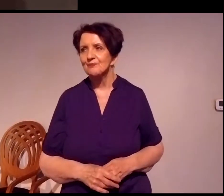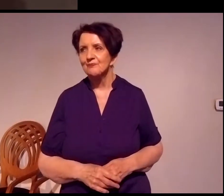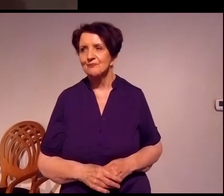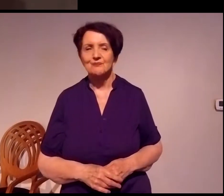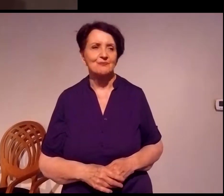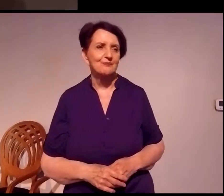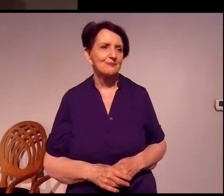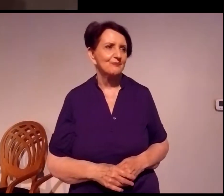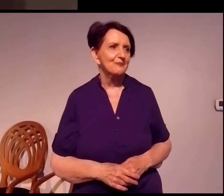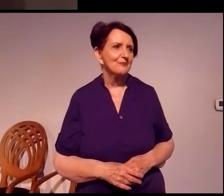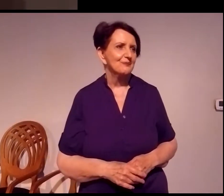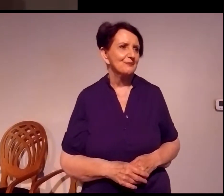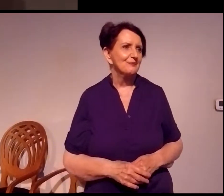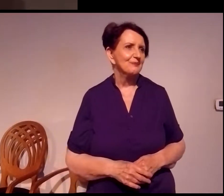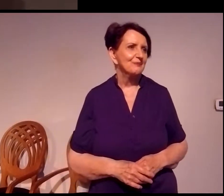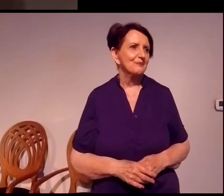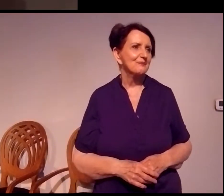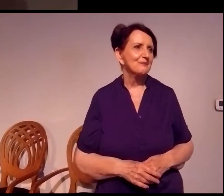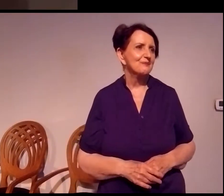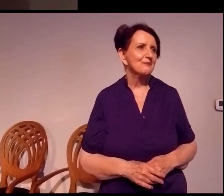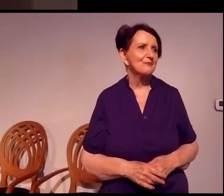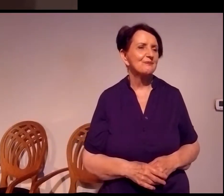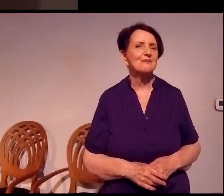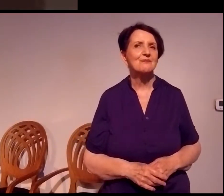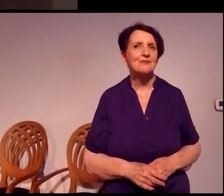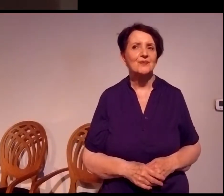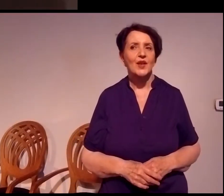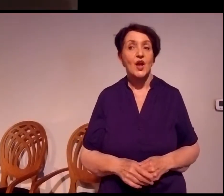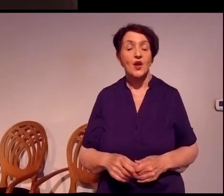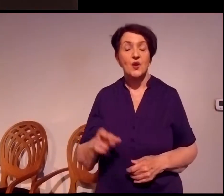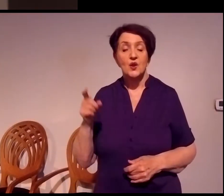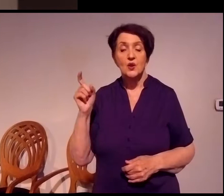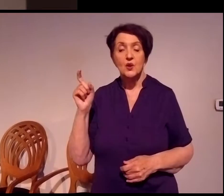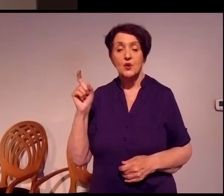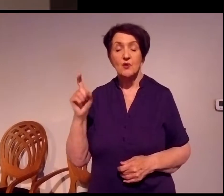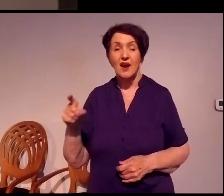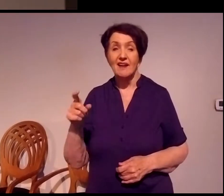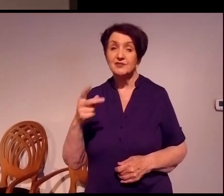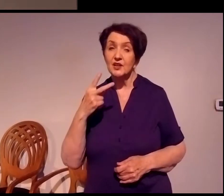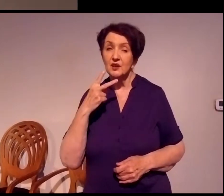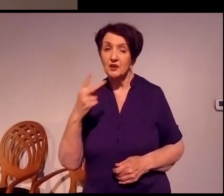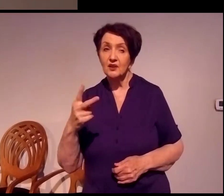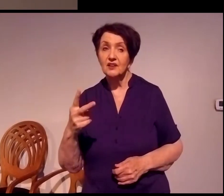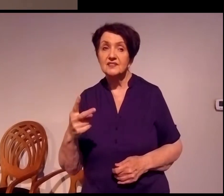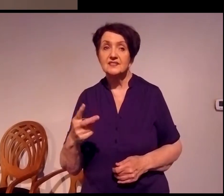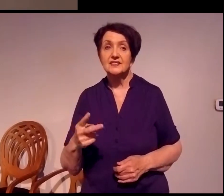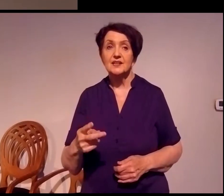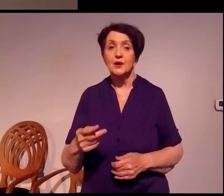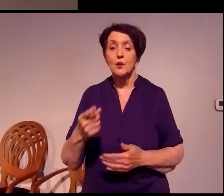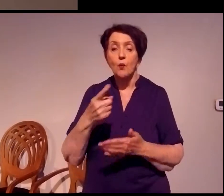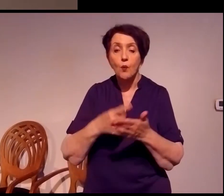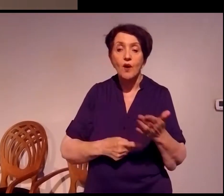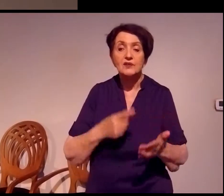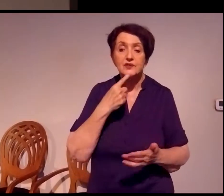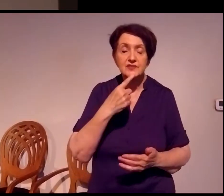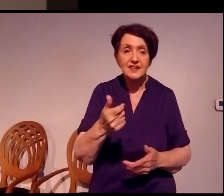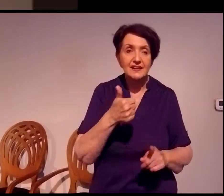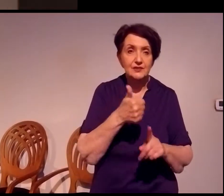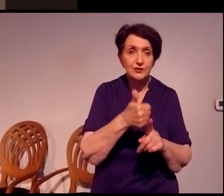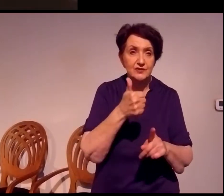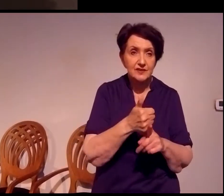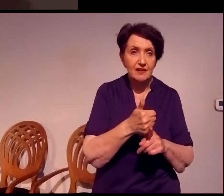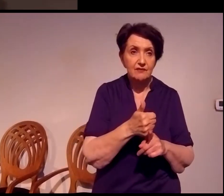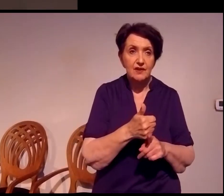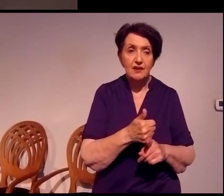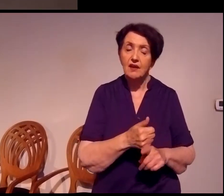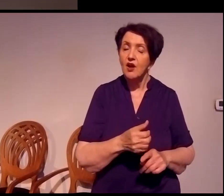here's the thing, is that you have to look at what you're saying to yourself, because here's my third point. No discouraging words